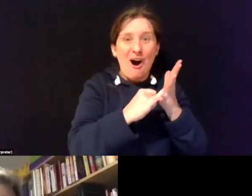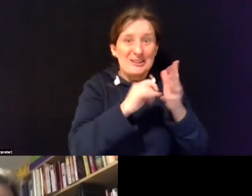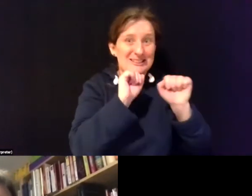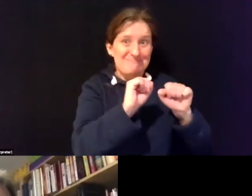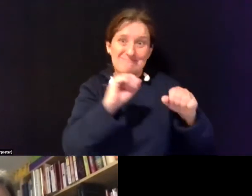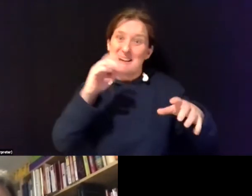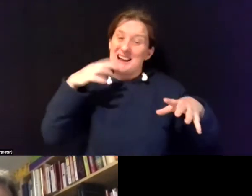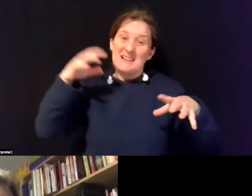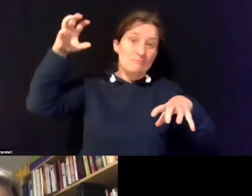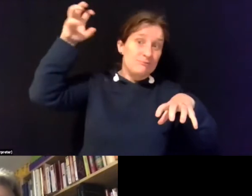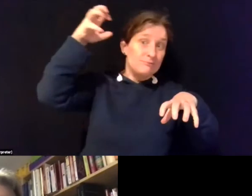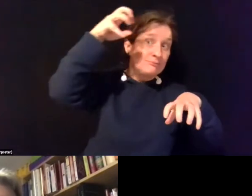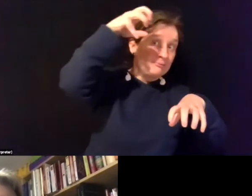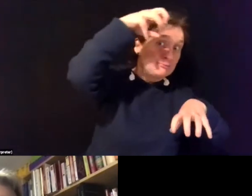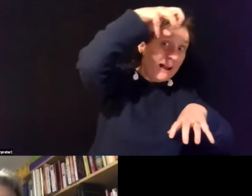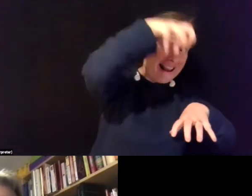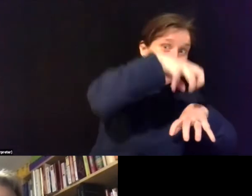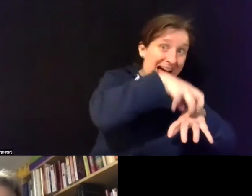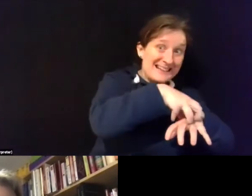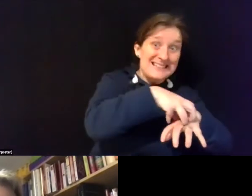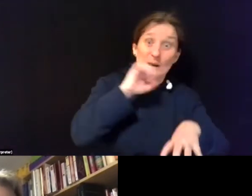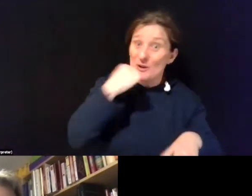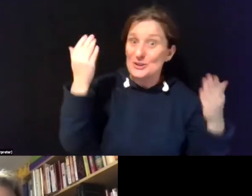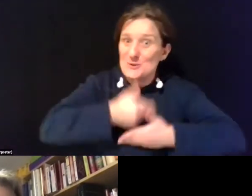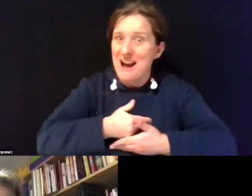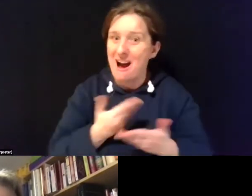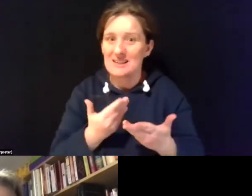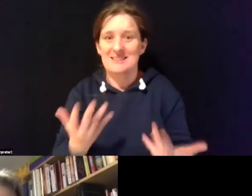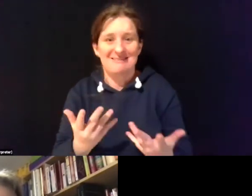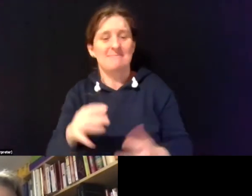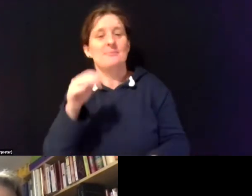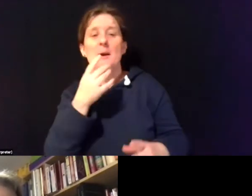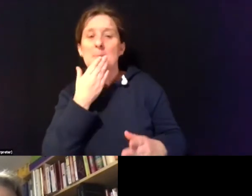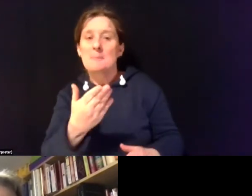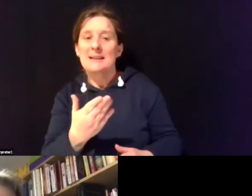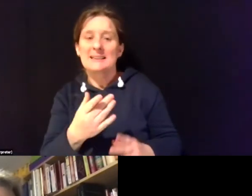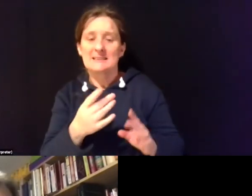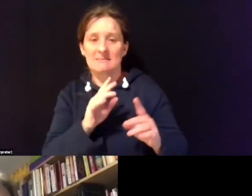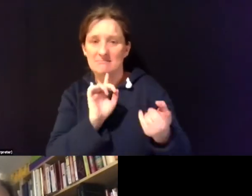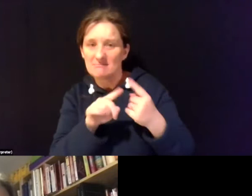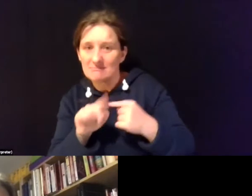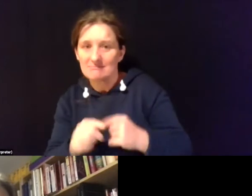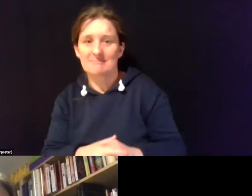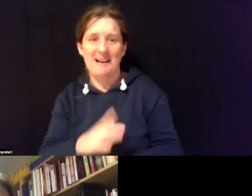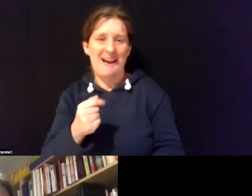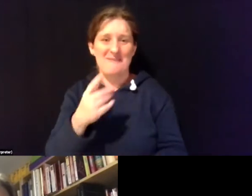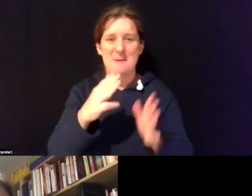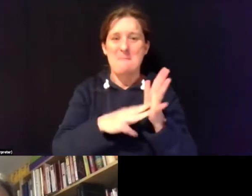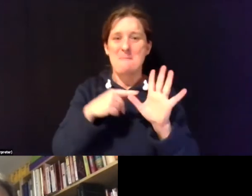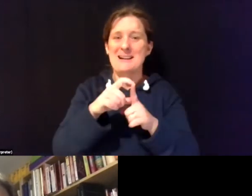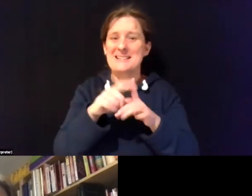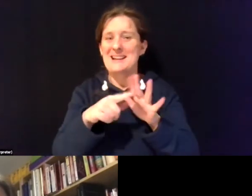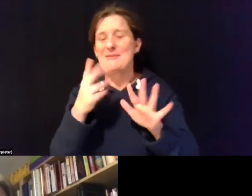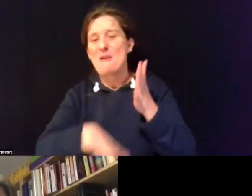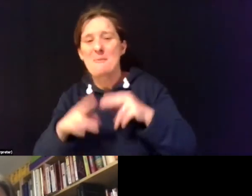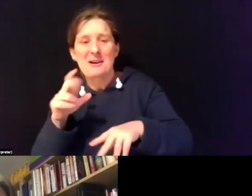have any questions, please put them into the Q&A box. I can see people coming in. Sam and Maddie from Cardiff, Roger and